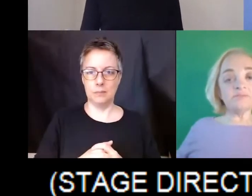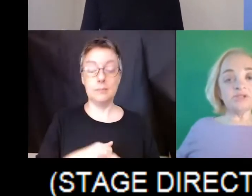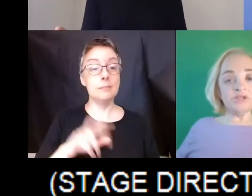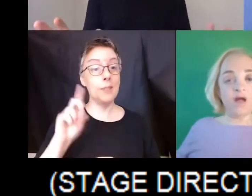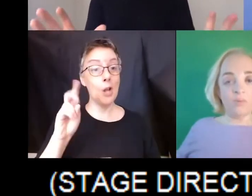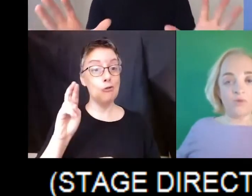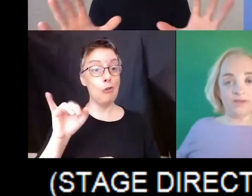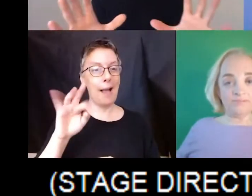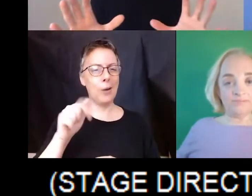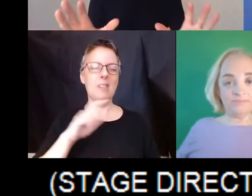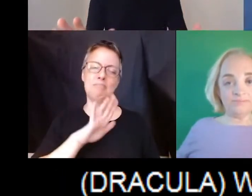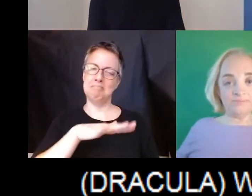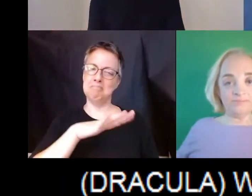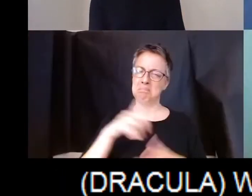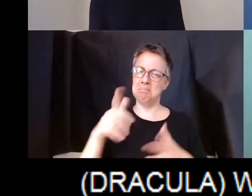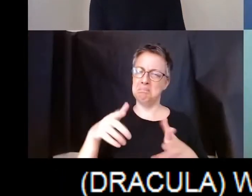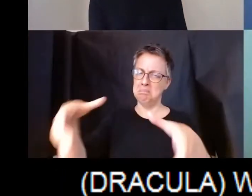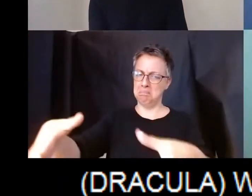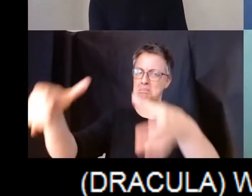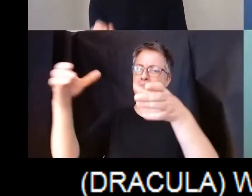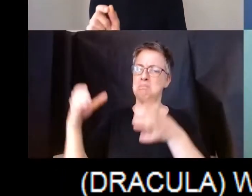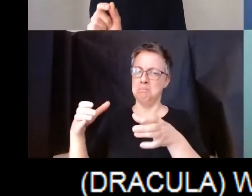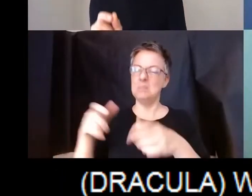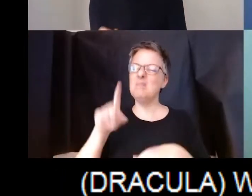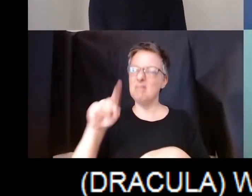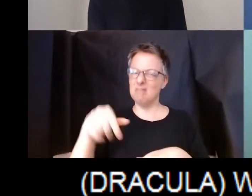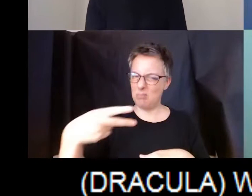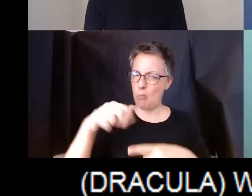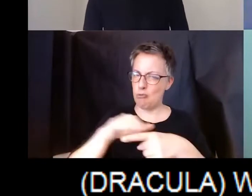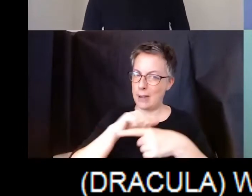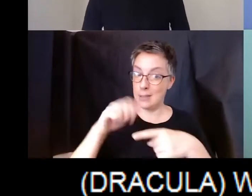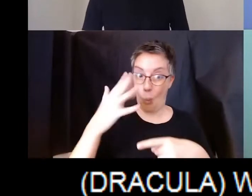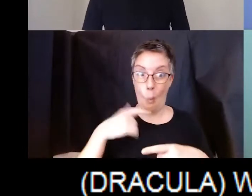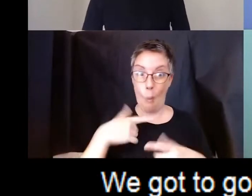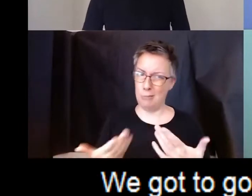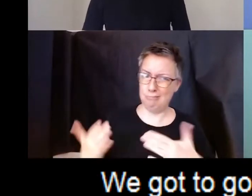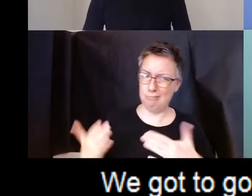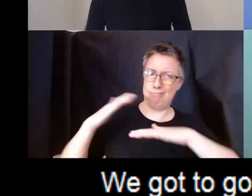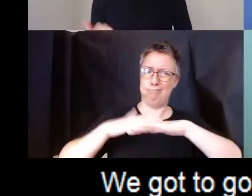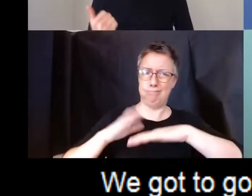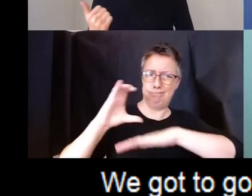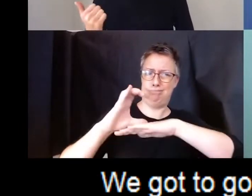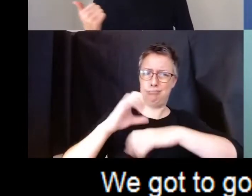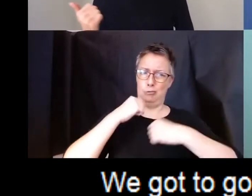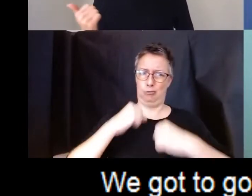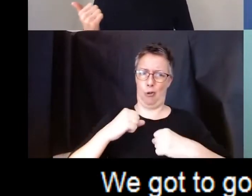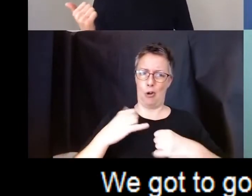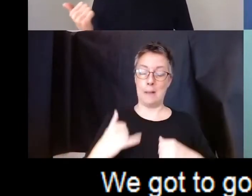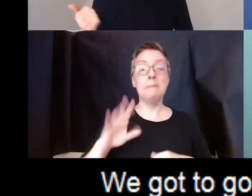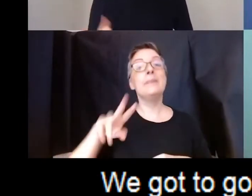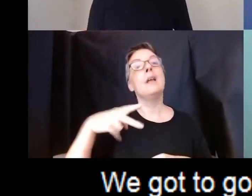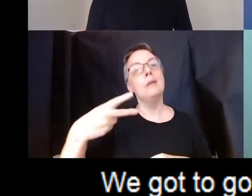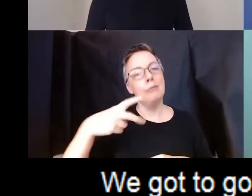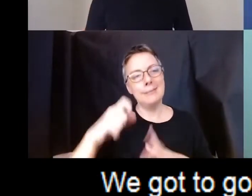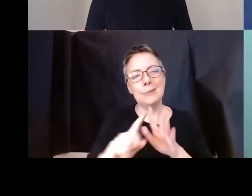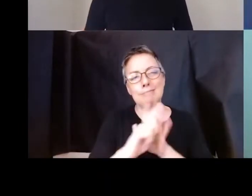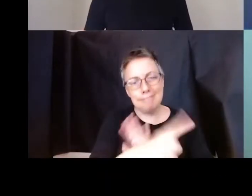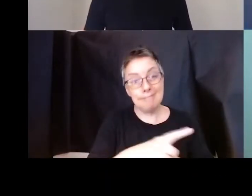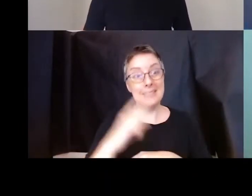sets the machine upright. Drill practice. You'll get used to being strong. We got to go. Someone probably heard